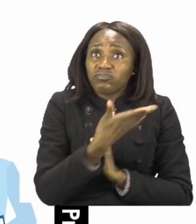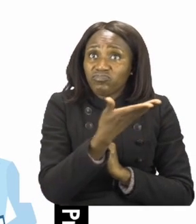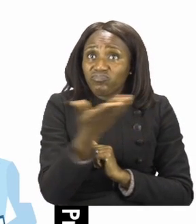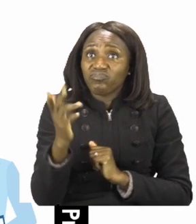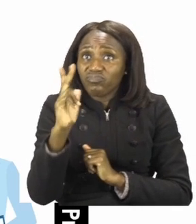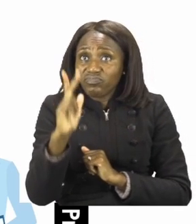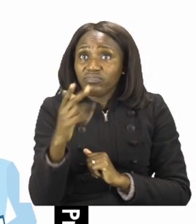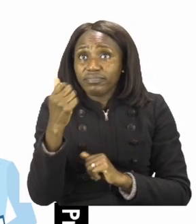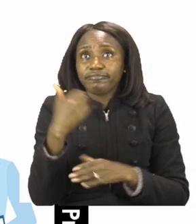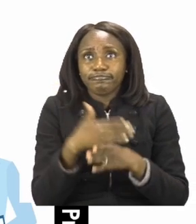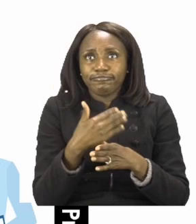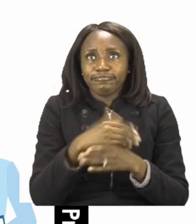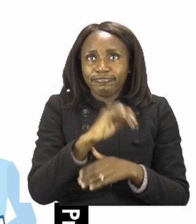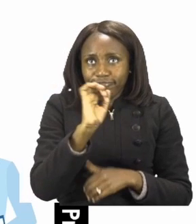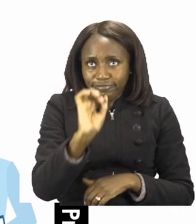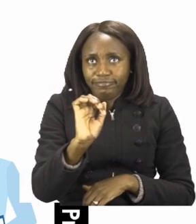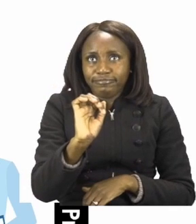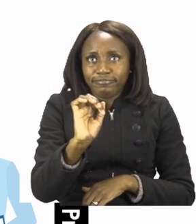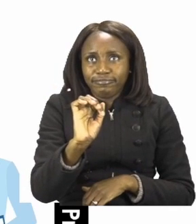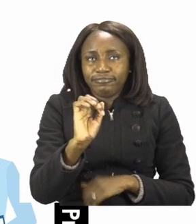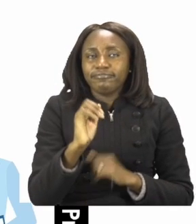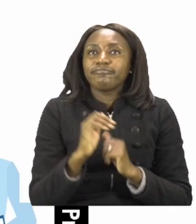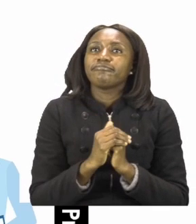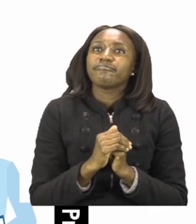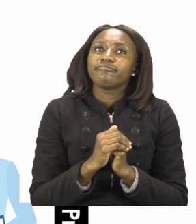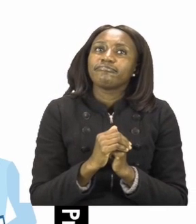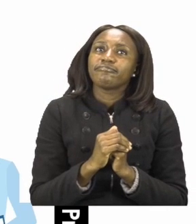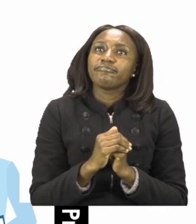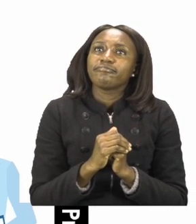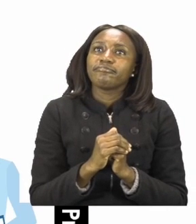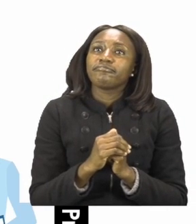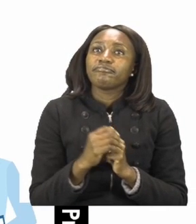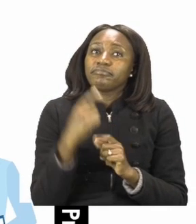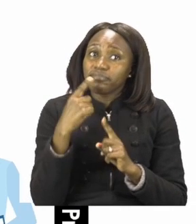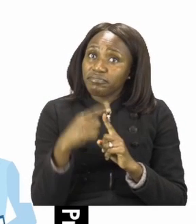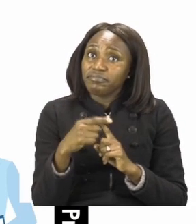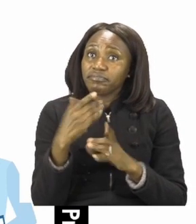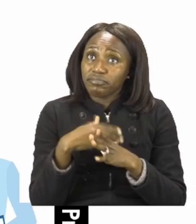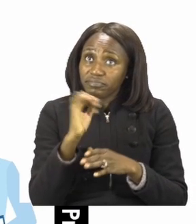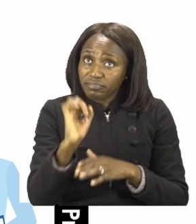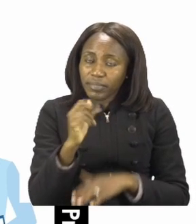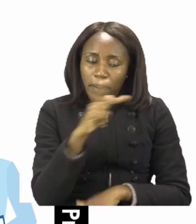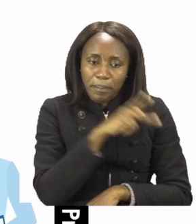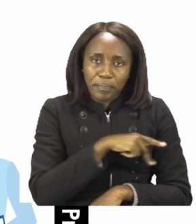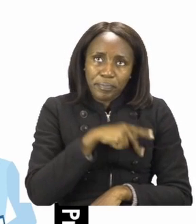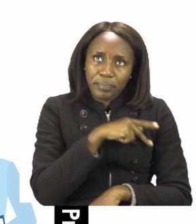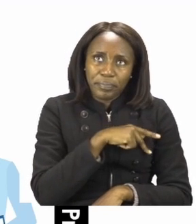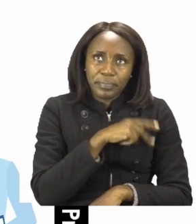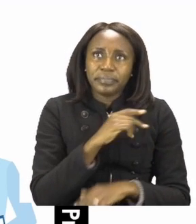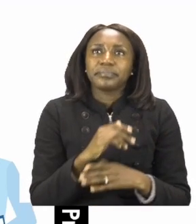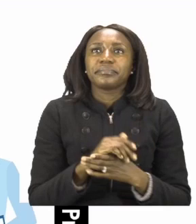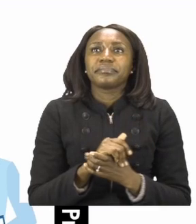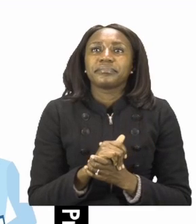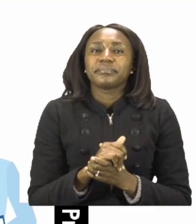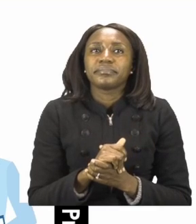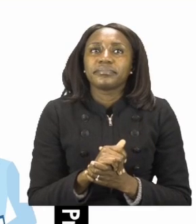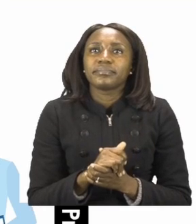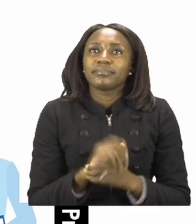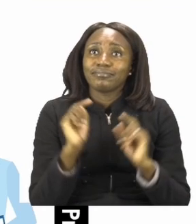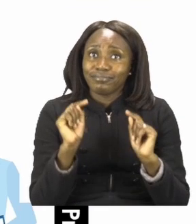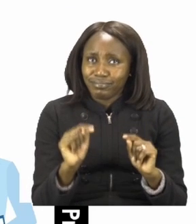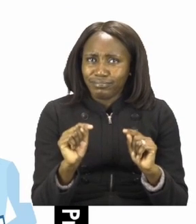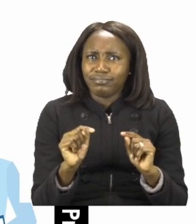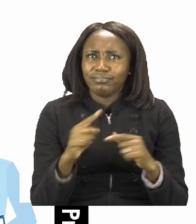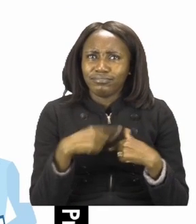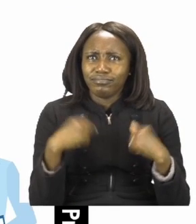have jobs, and the jobs that they do, we call them professions. It's going to be our job to